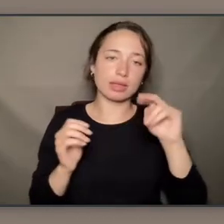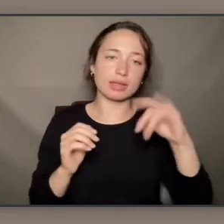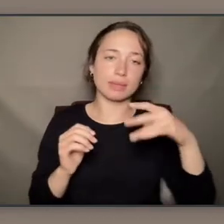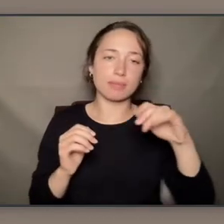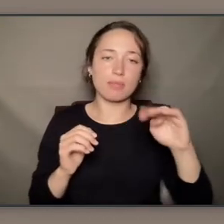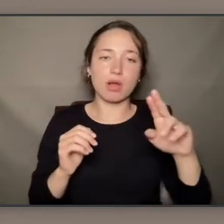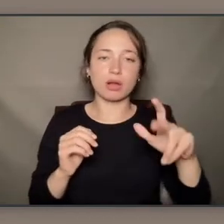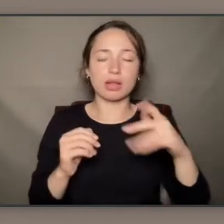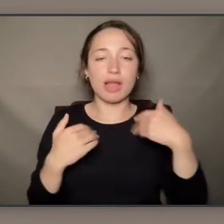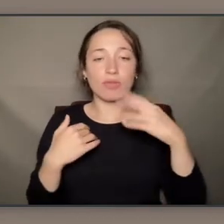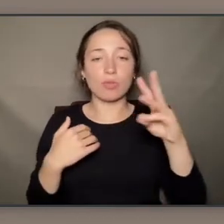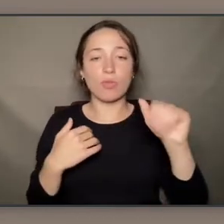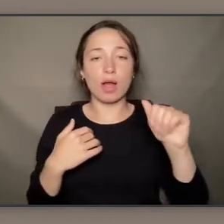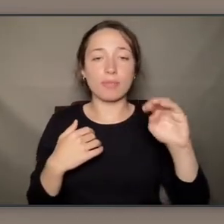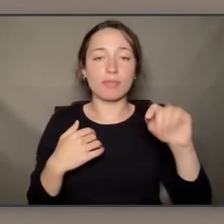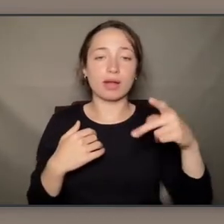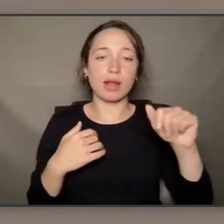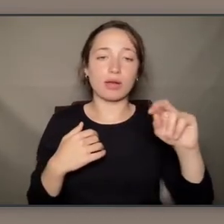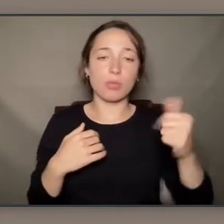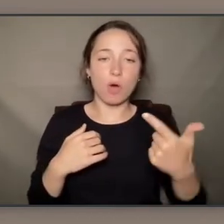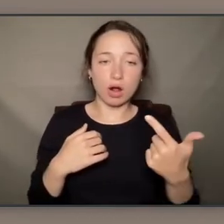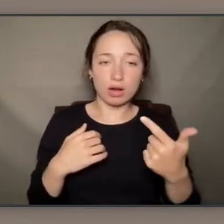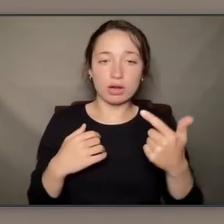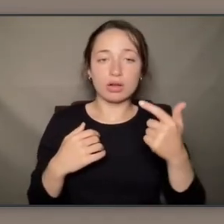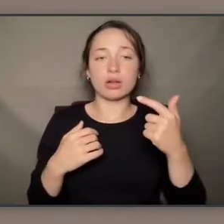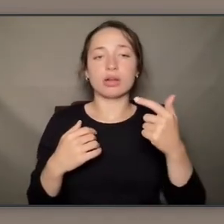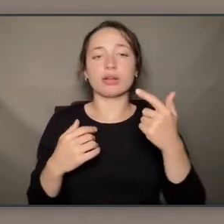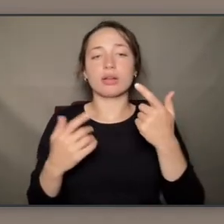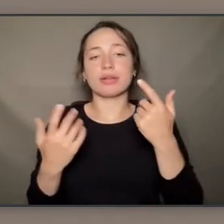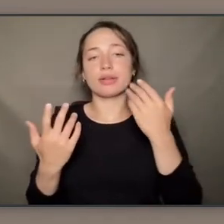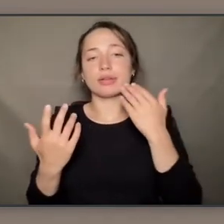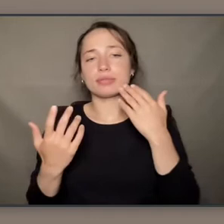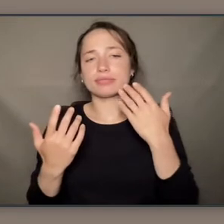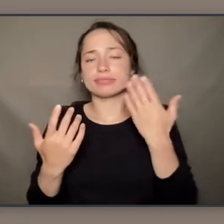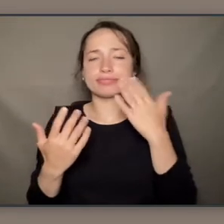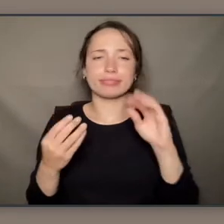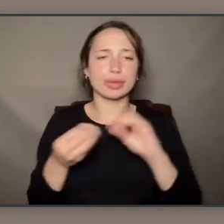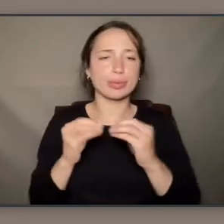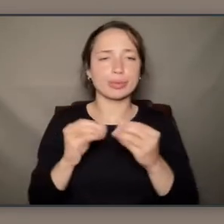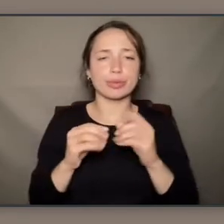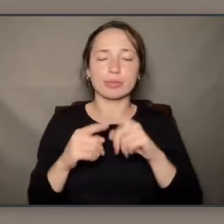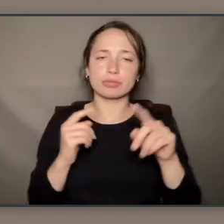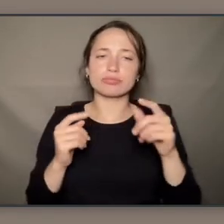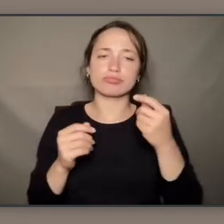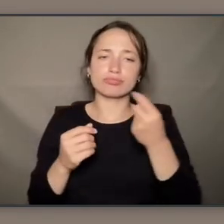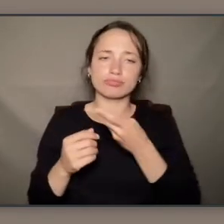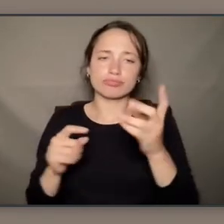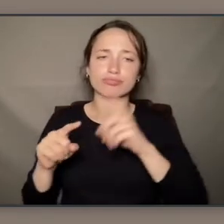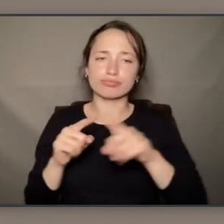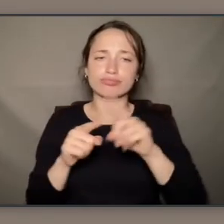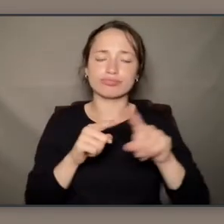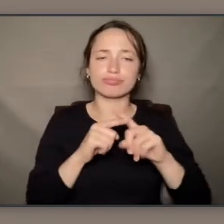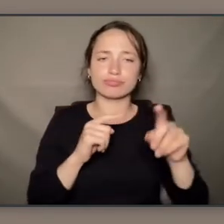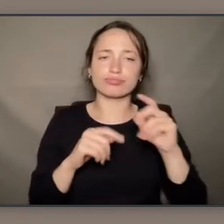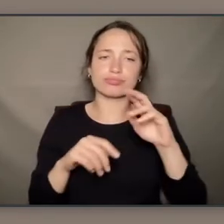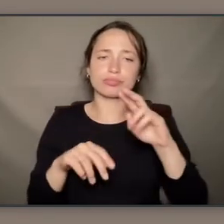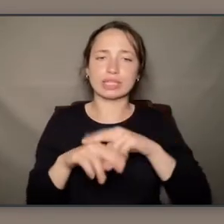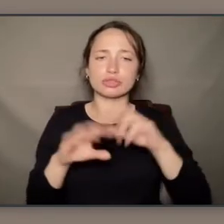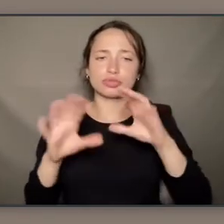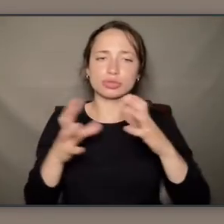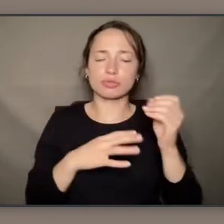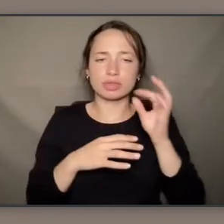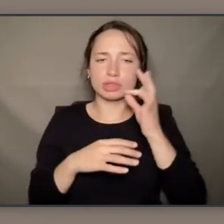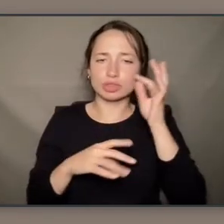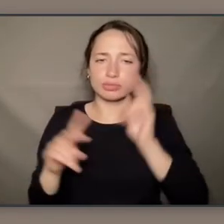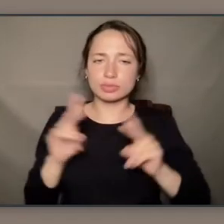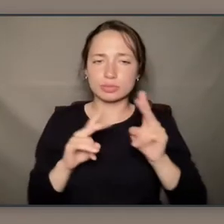besides Nipmuc, there's Wampanoag, I don't know numbers, but there's quite a few different nations of indigenous people